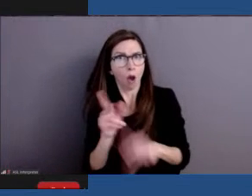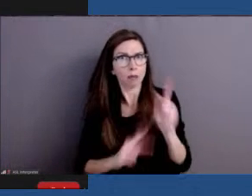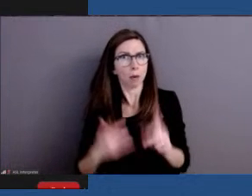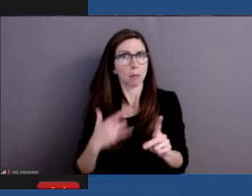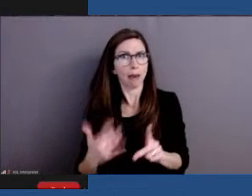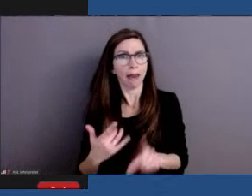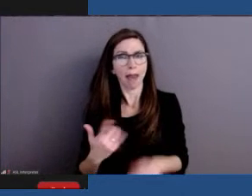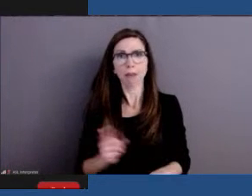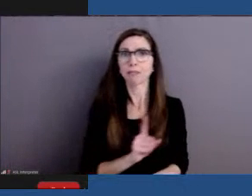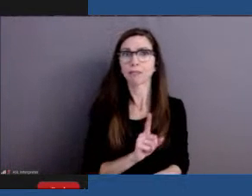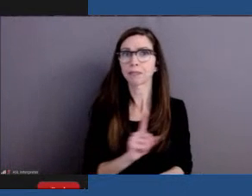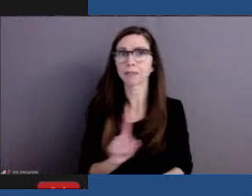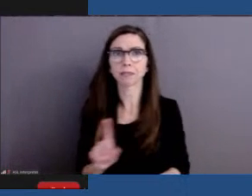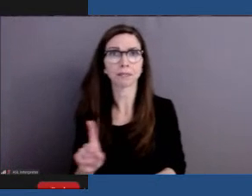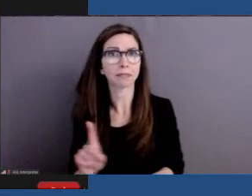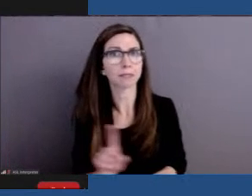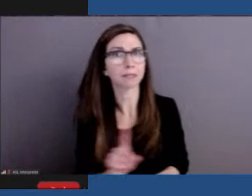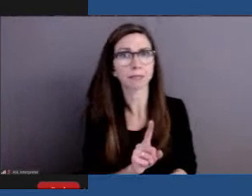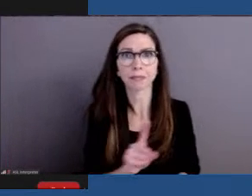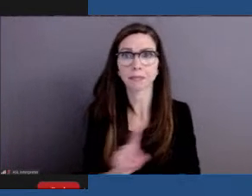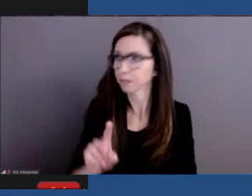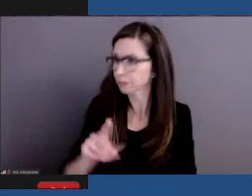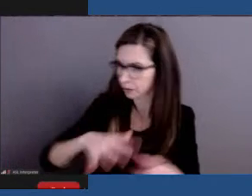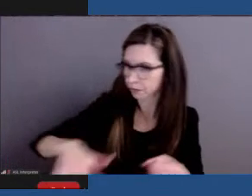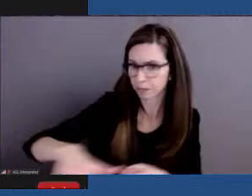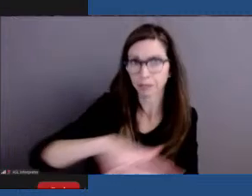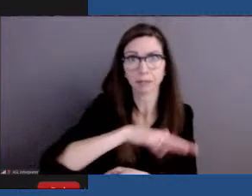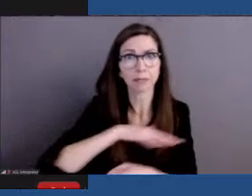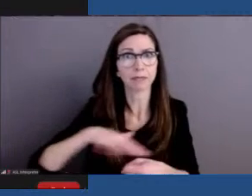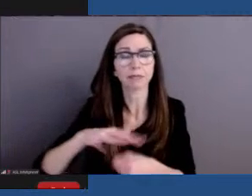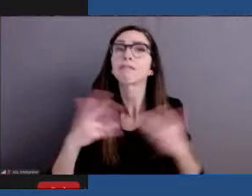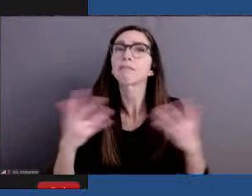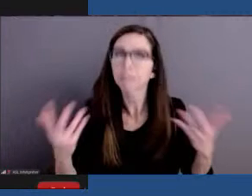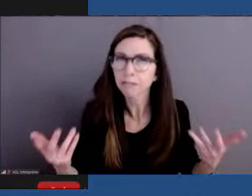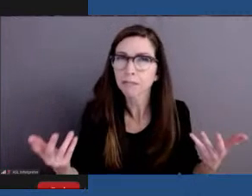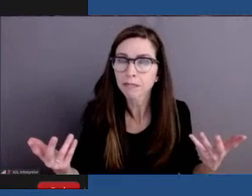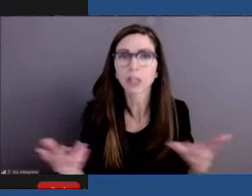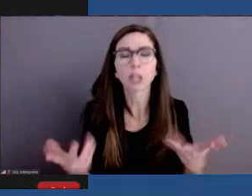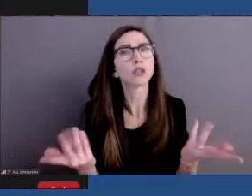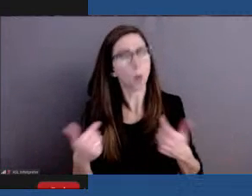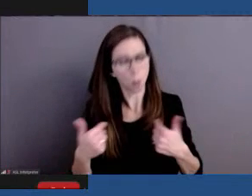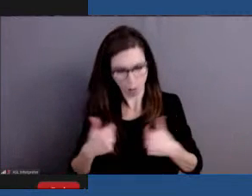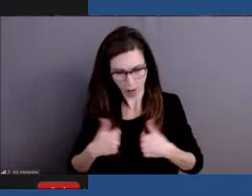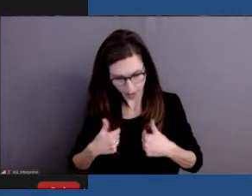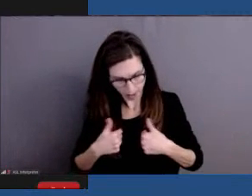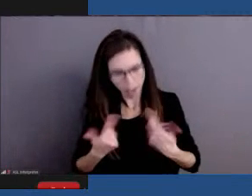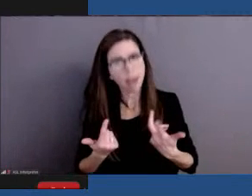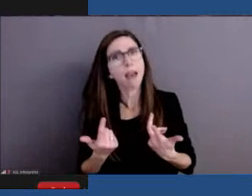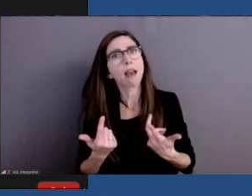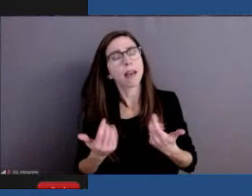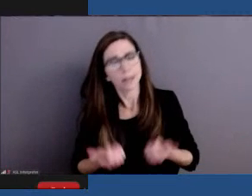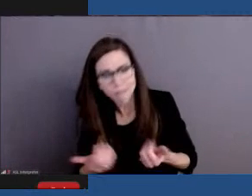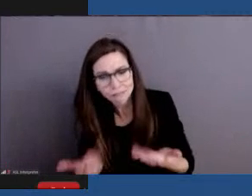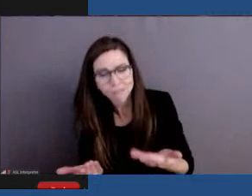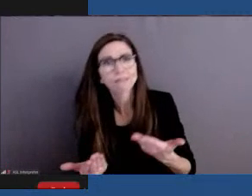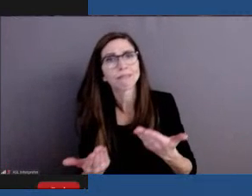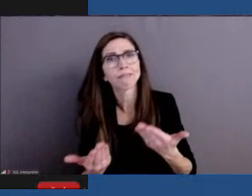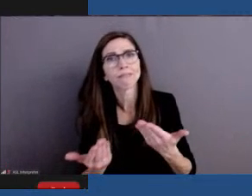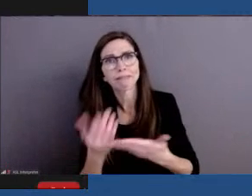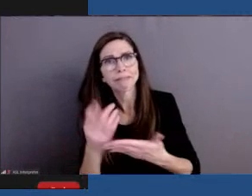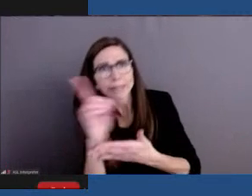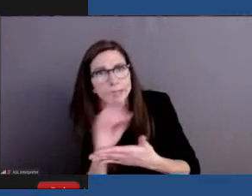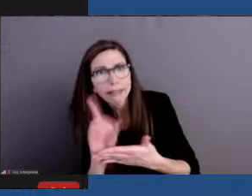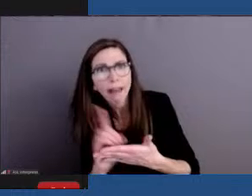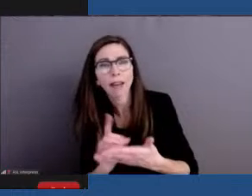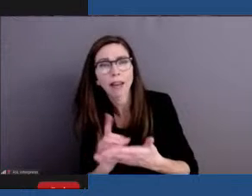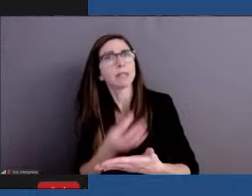a space. And so while I bring a certain design expertise and codes and standards expertise, it's really